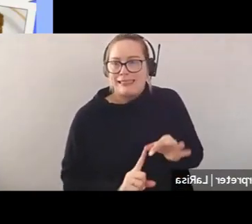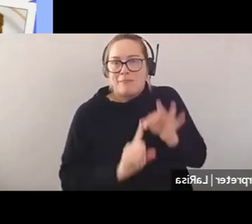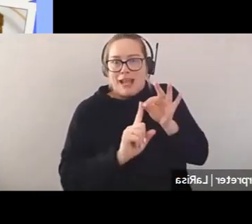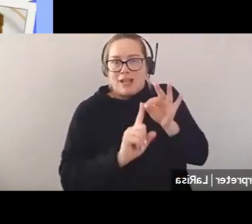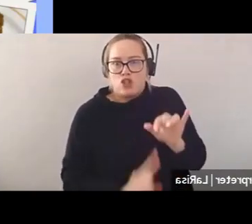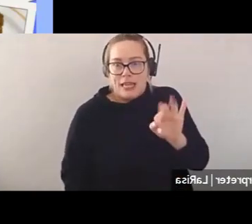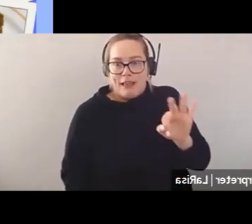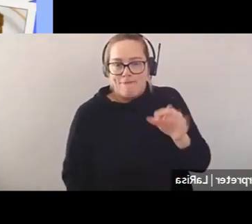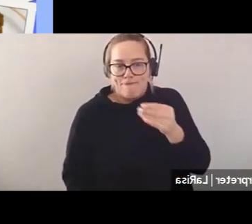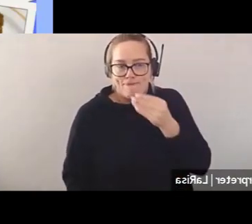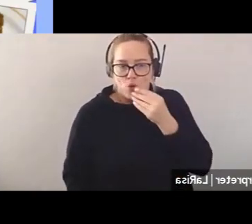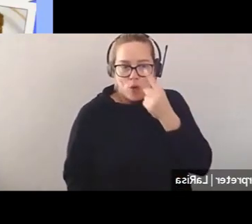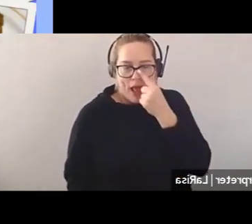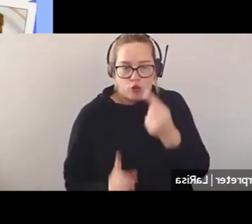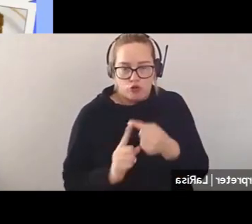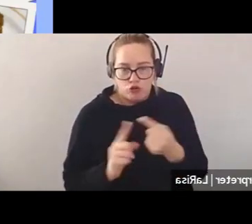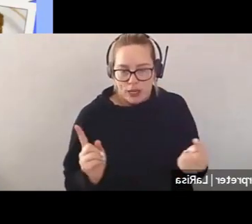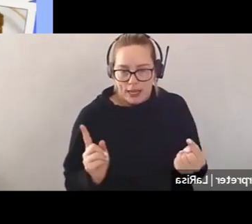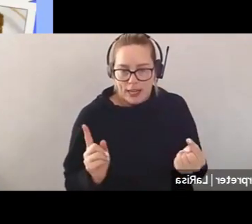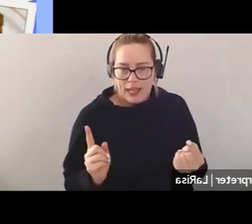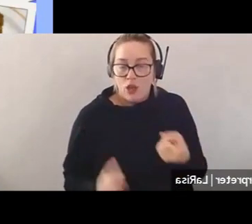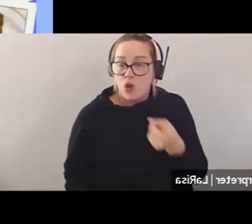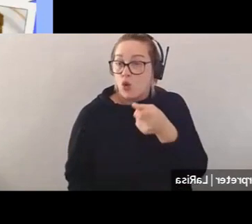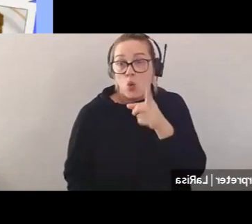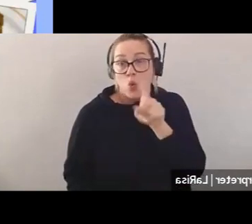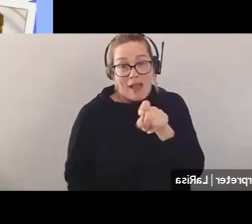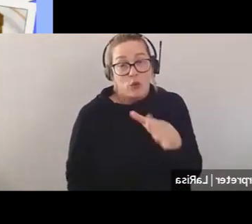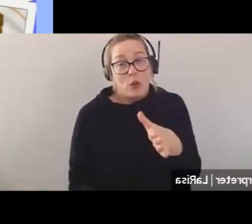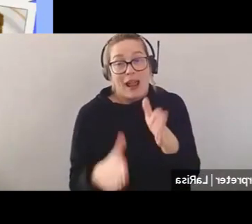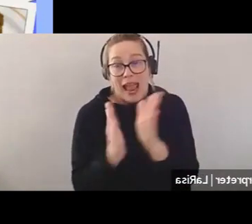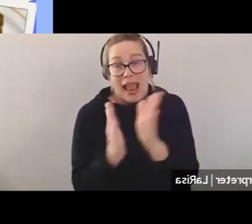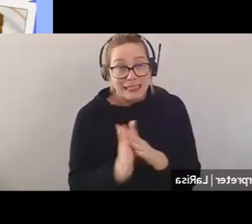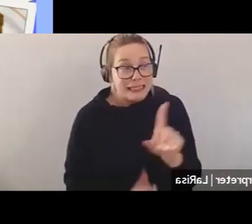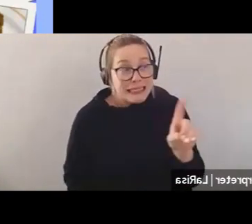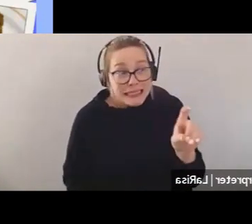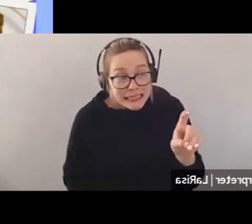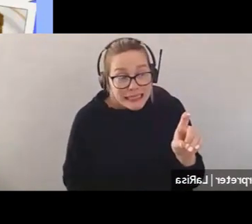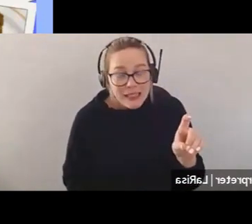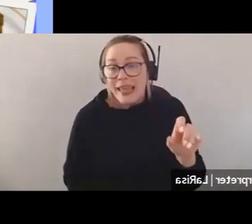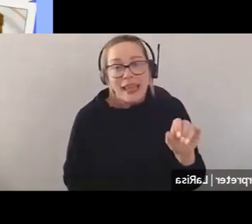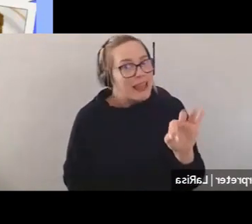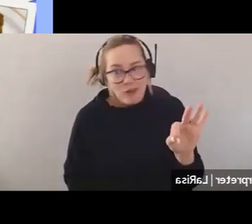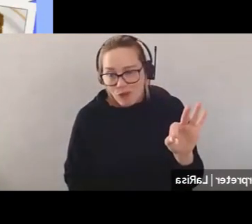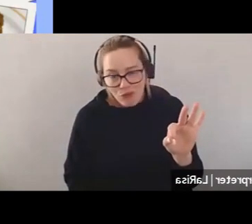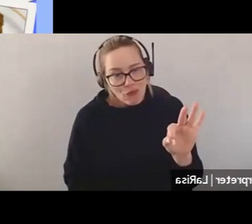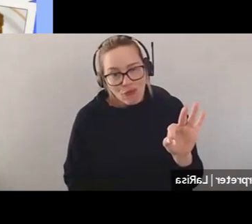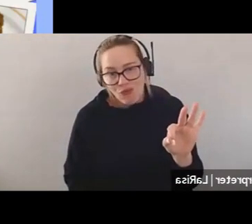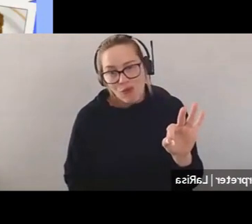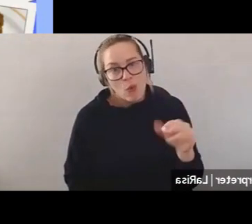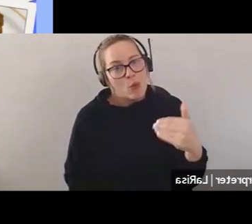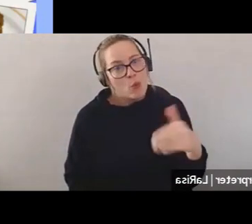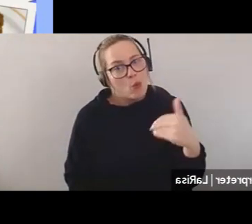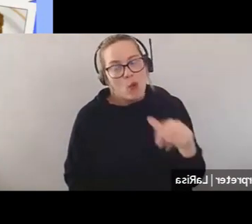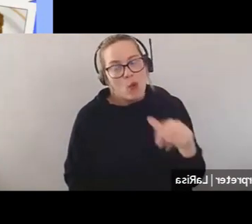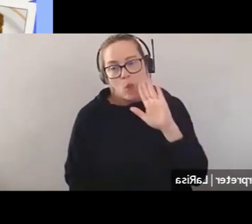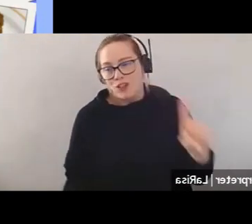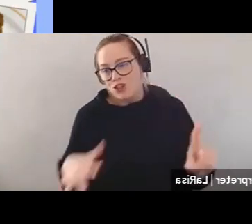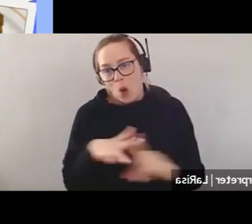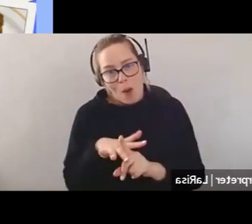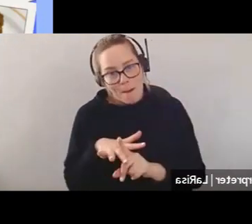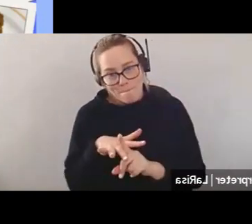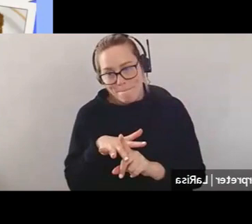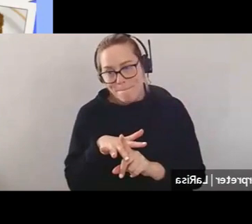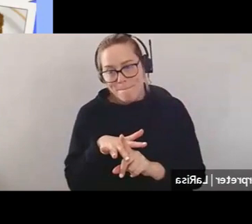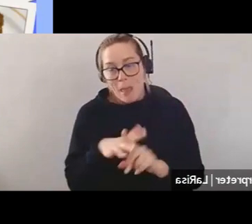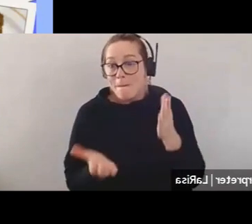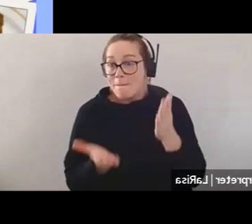person that deals with a food allergy. And I've learned that you got to ask, otherwise you might find out that